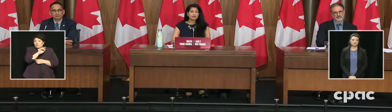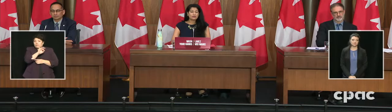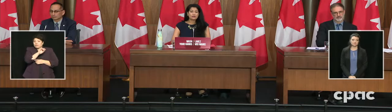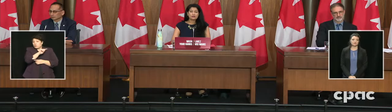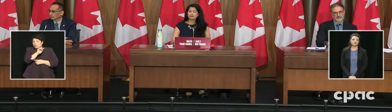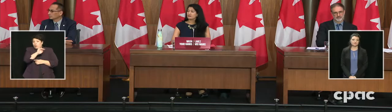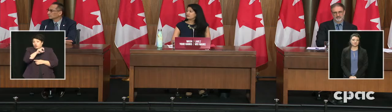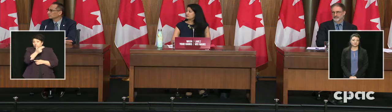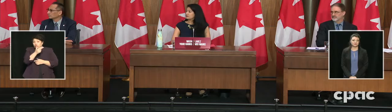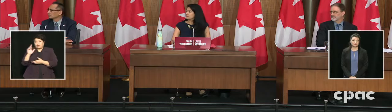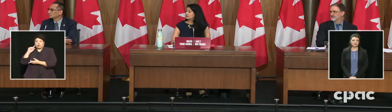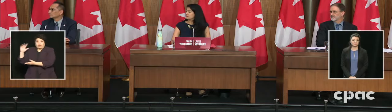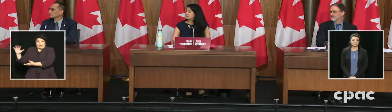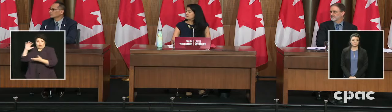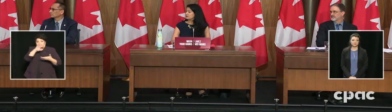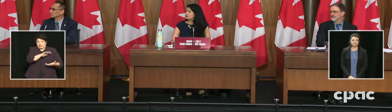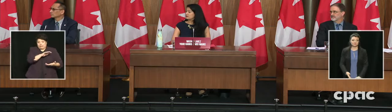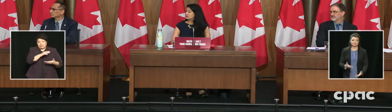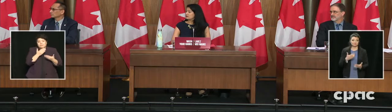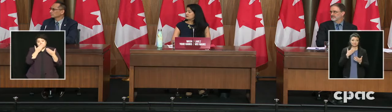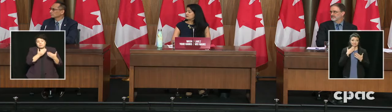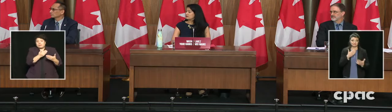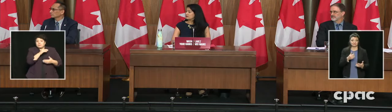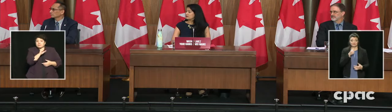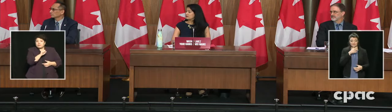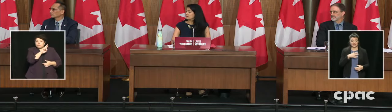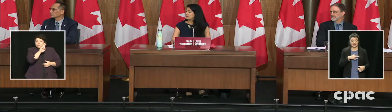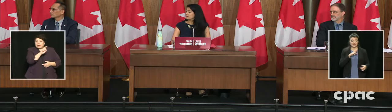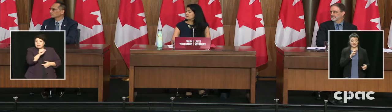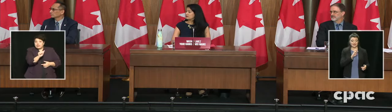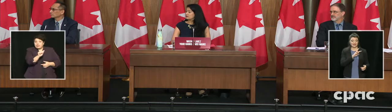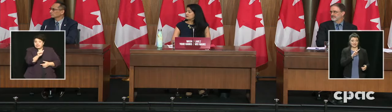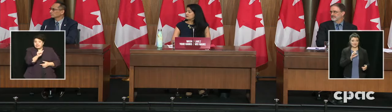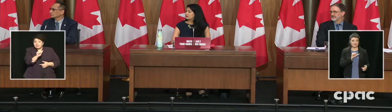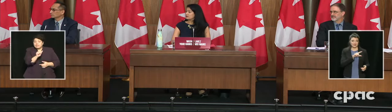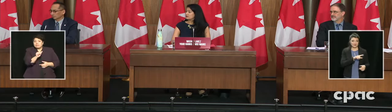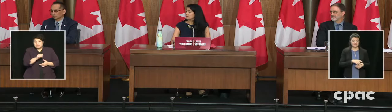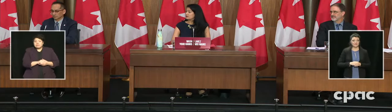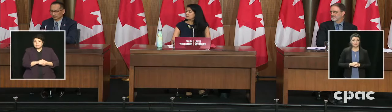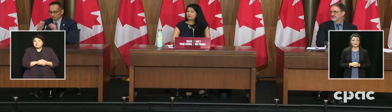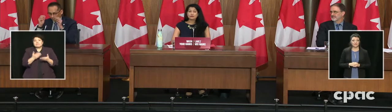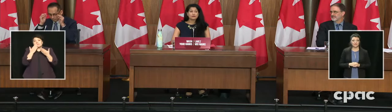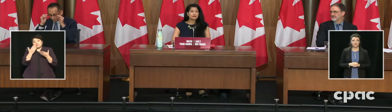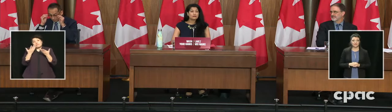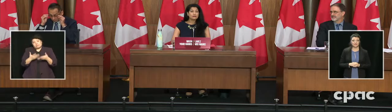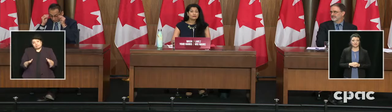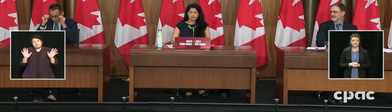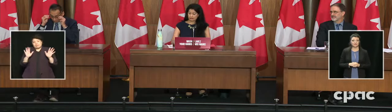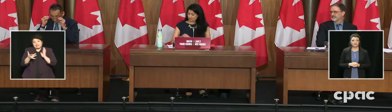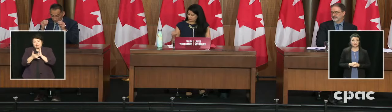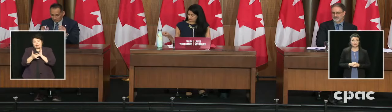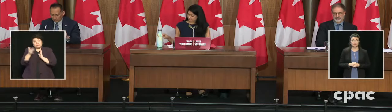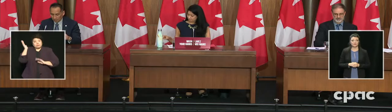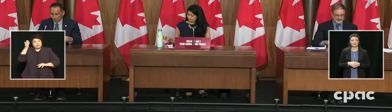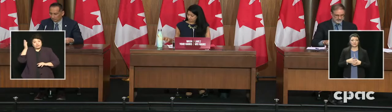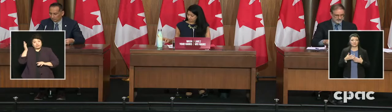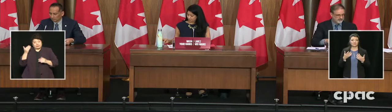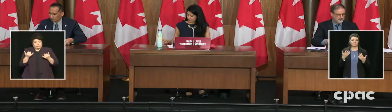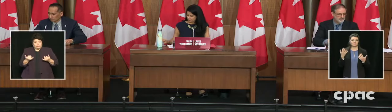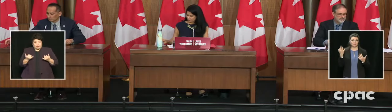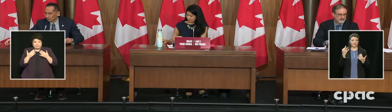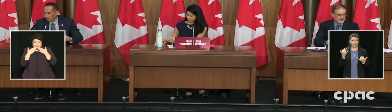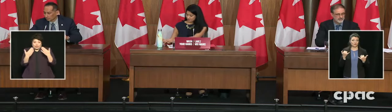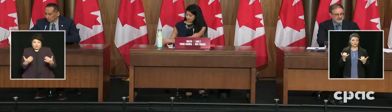Thank you, thank you, Ms. Reza. C'est ce qui met fin à notre briefing technique pour aujourd'hui. That will be all for today's technical briefing. Thank you.